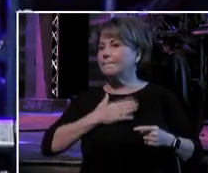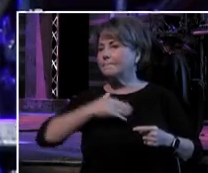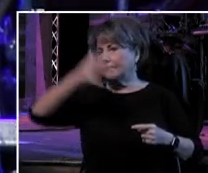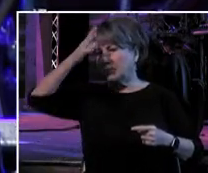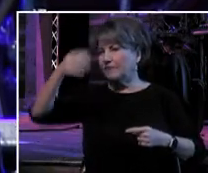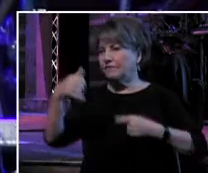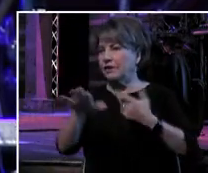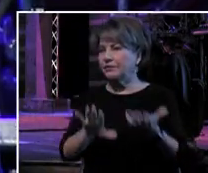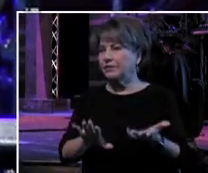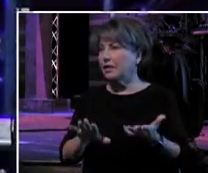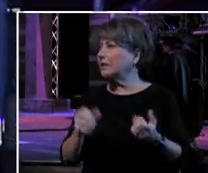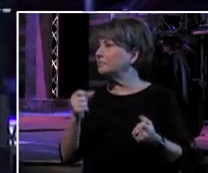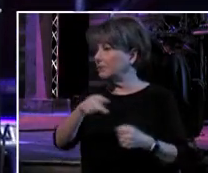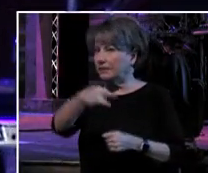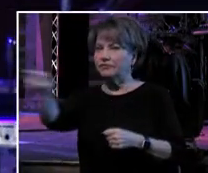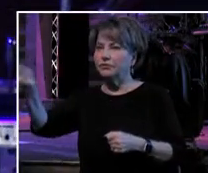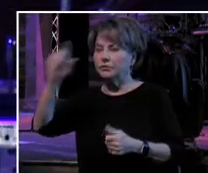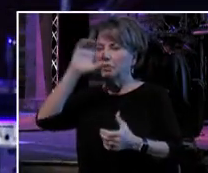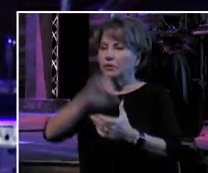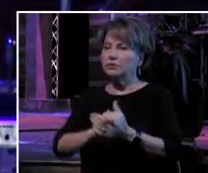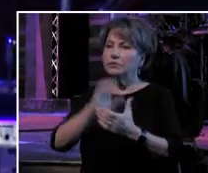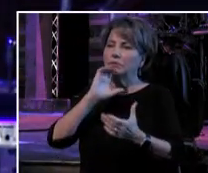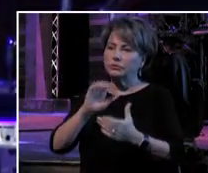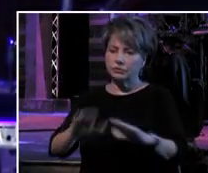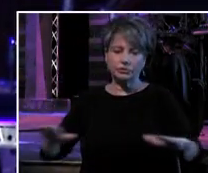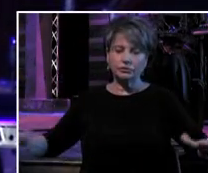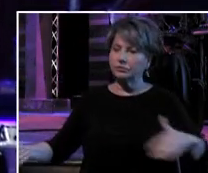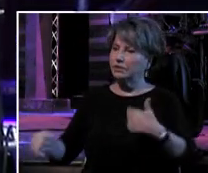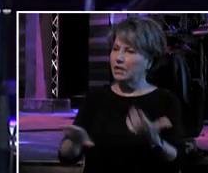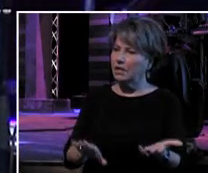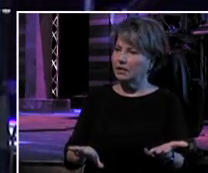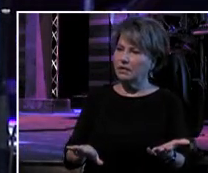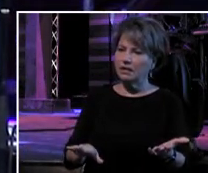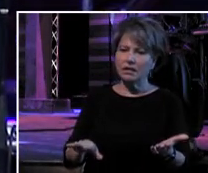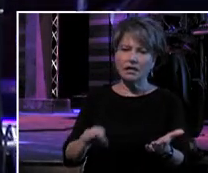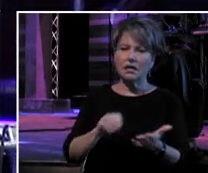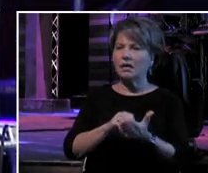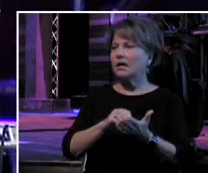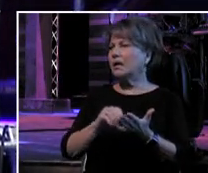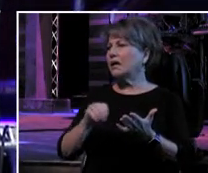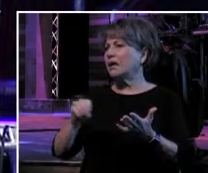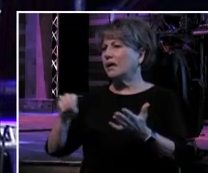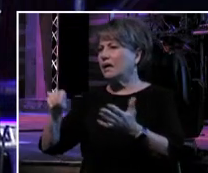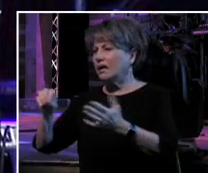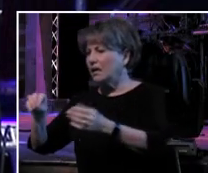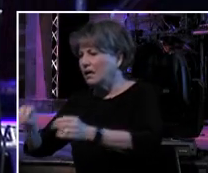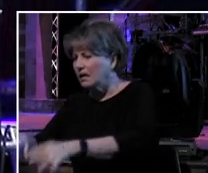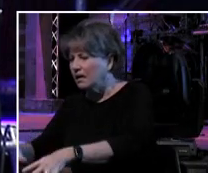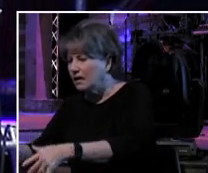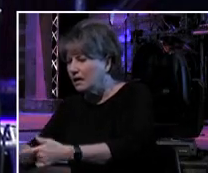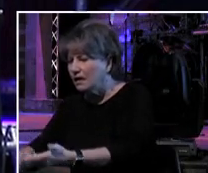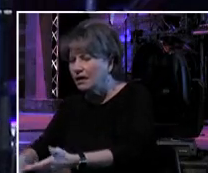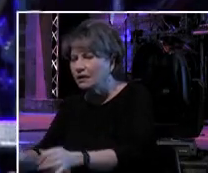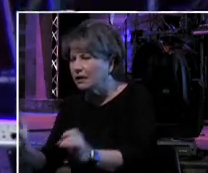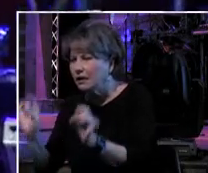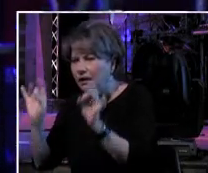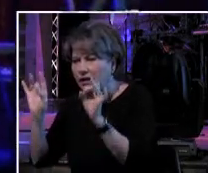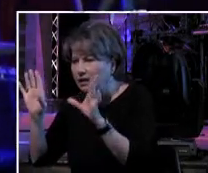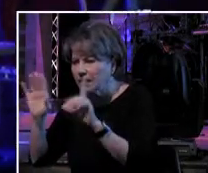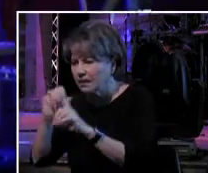are navigating that with your spouses, with your children you've lost. And I think about that. But he's going, for